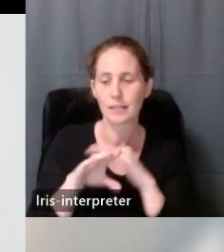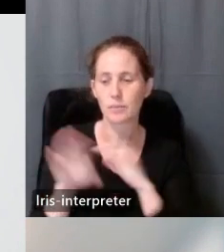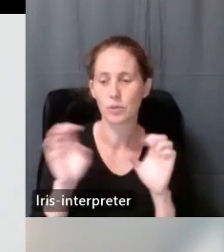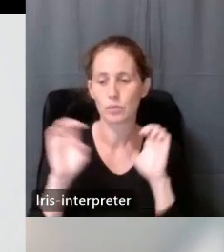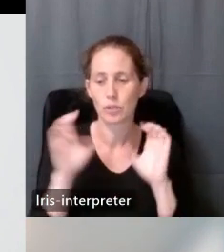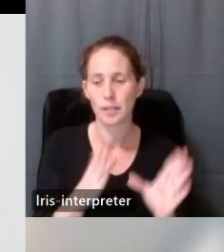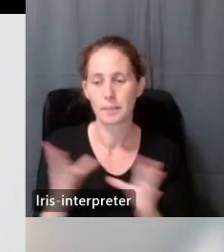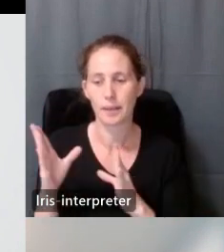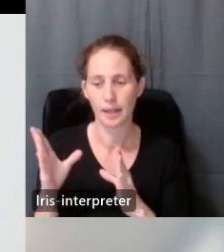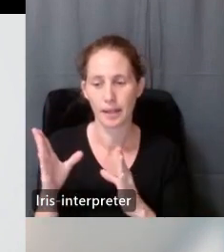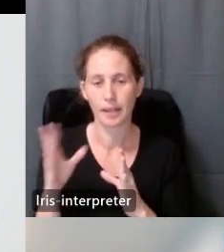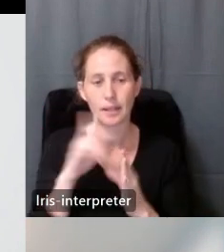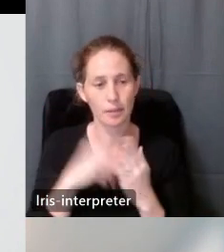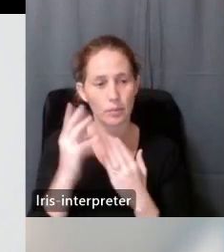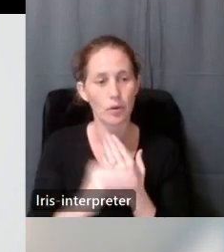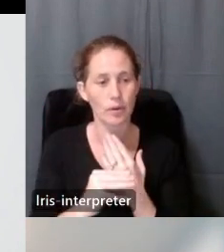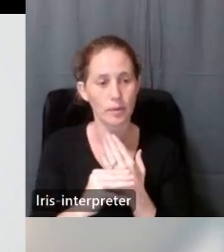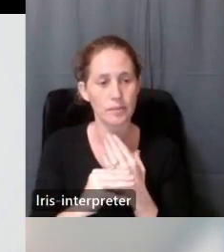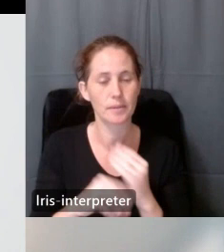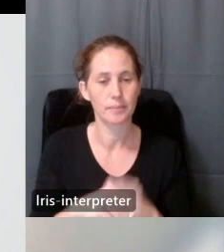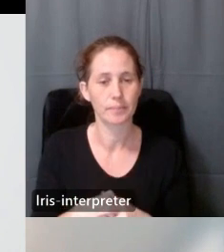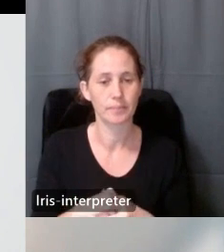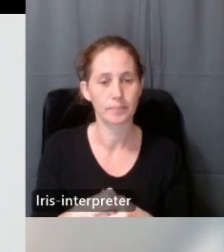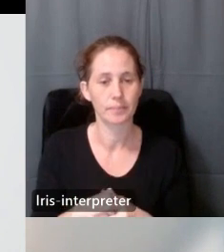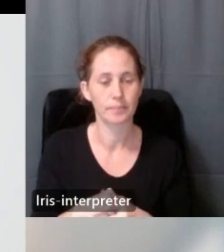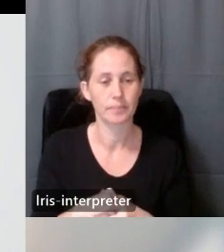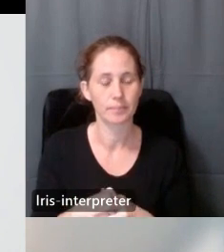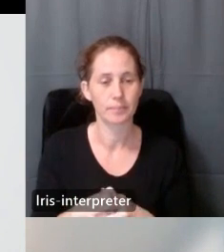emergency plans and programs.